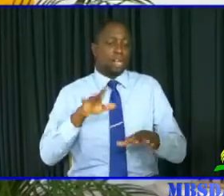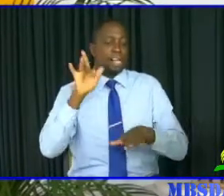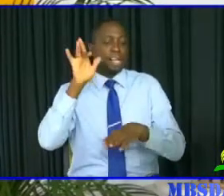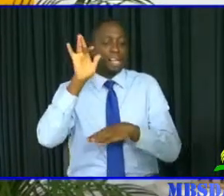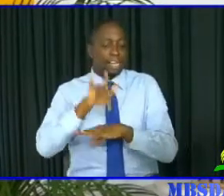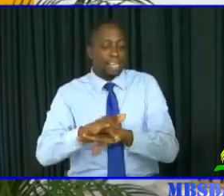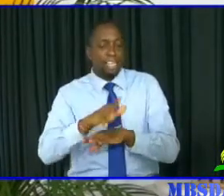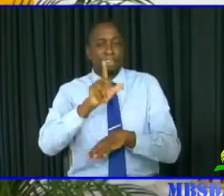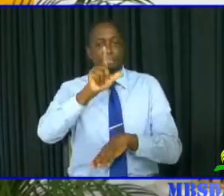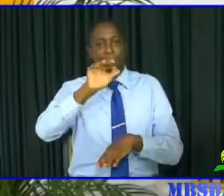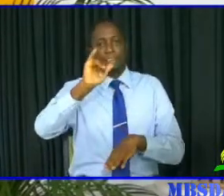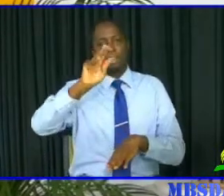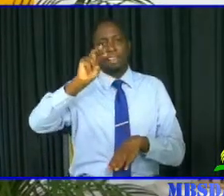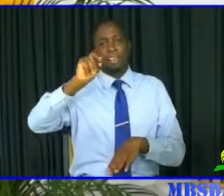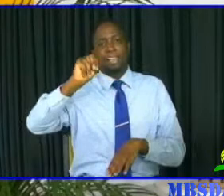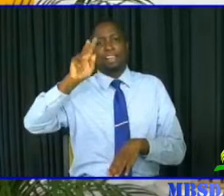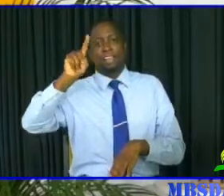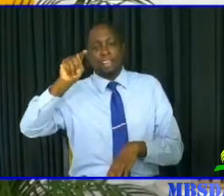to Christ.